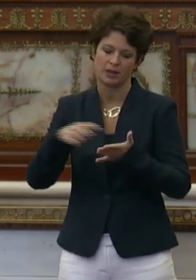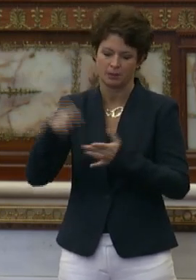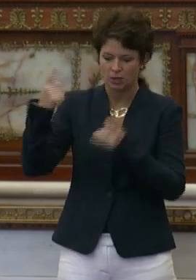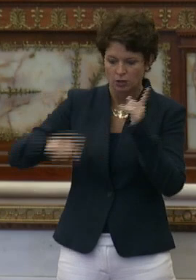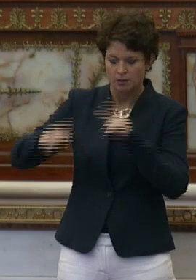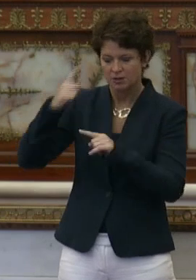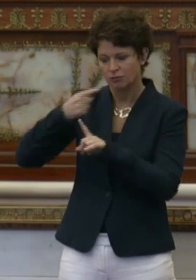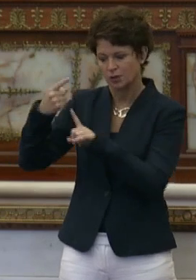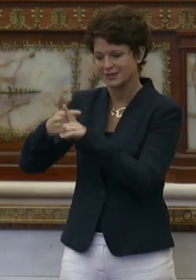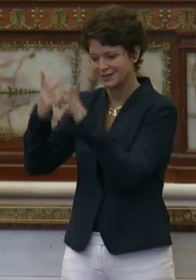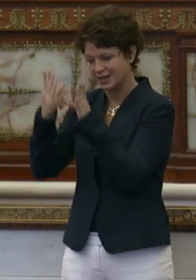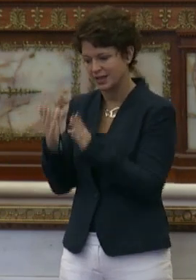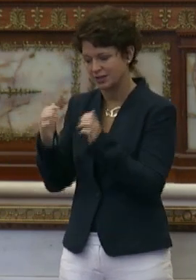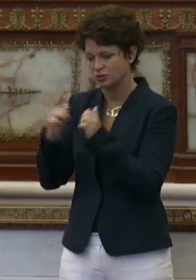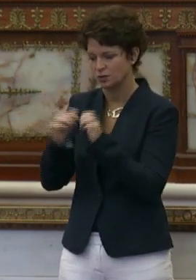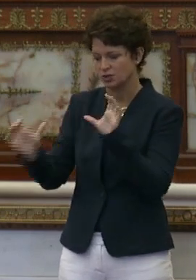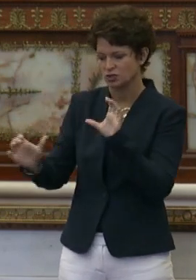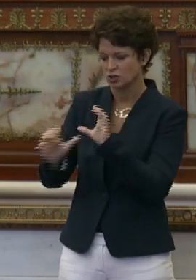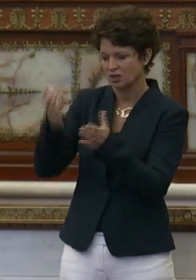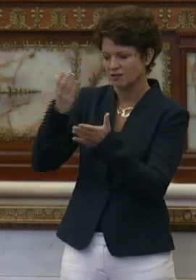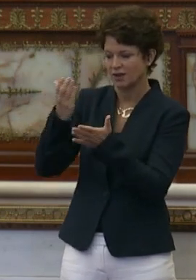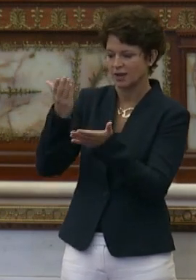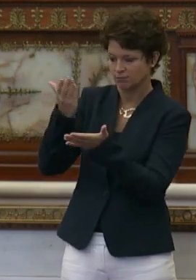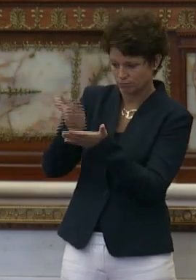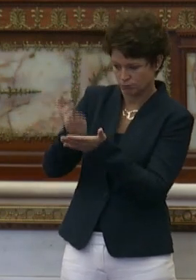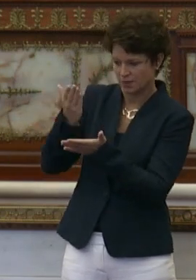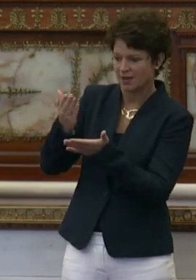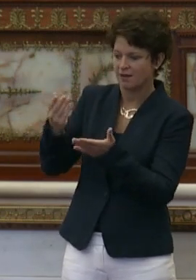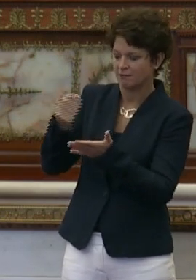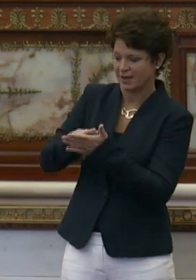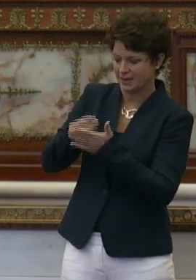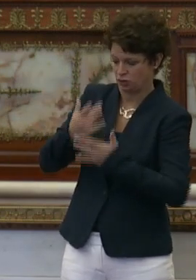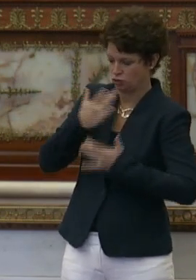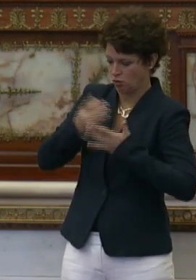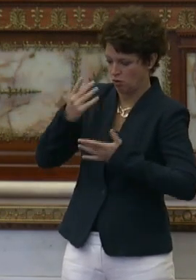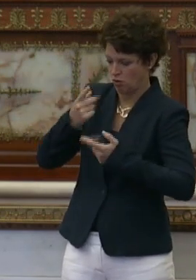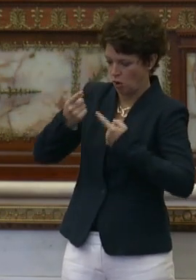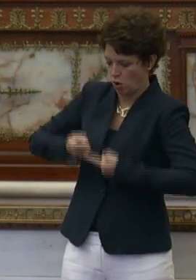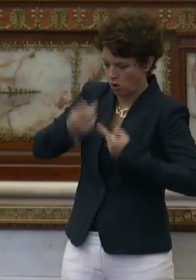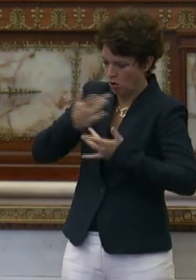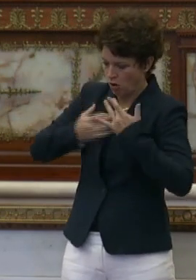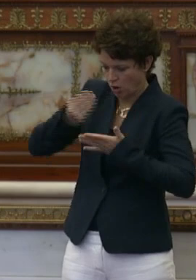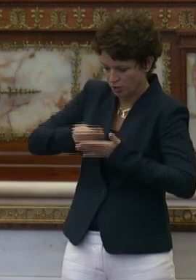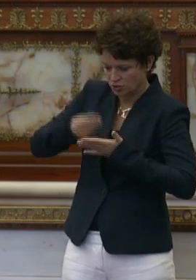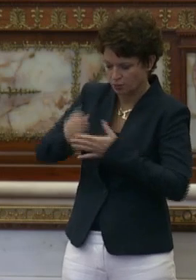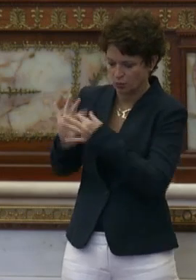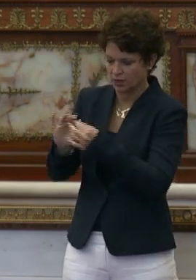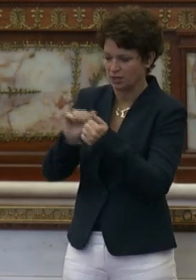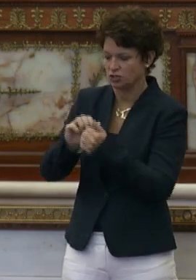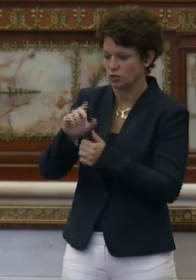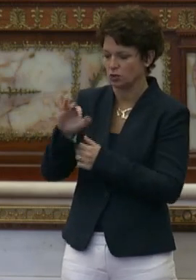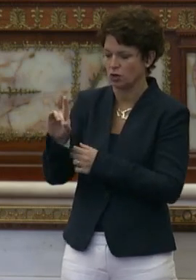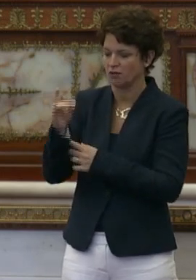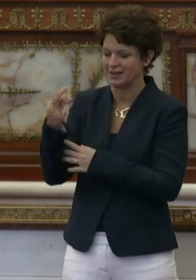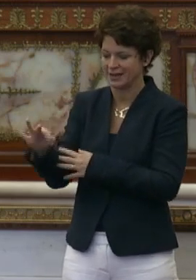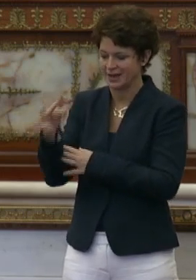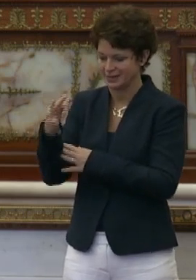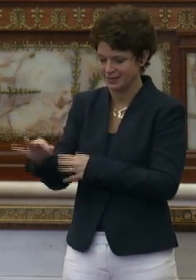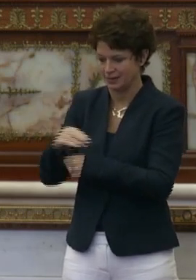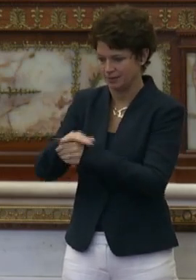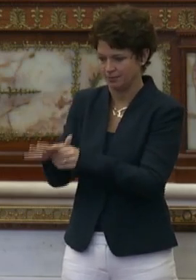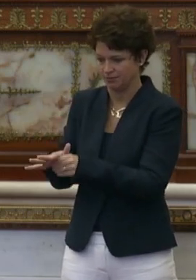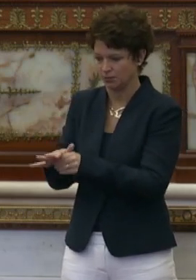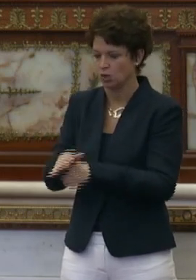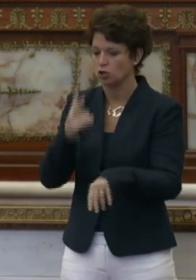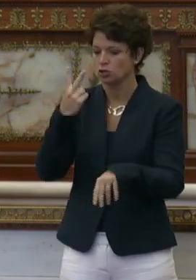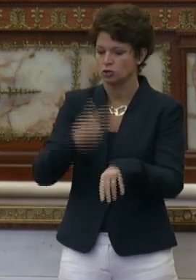for tenants with a certified financial hardship related to COVID-19. This bill having been read on two different